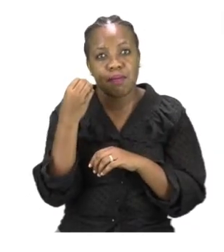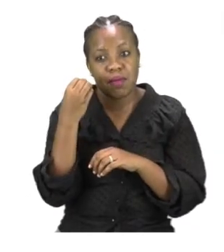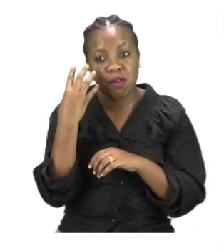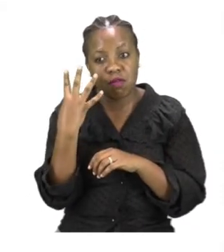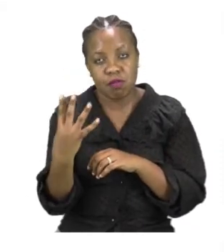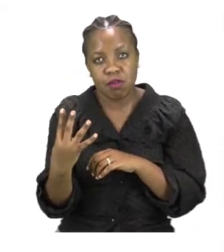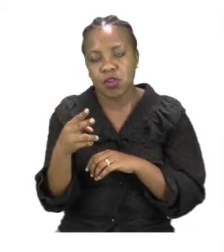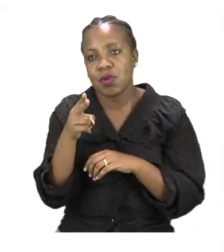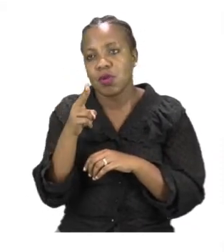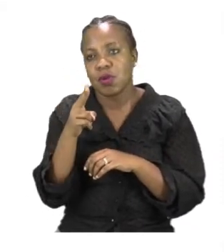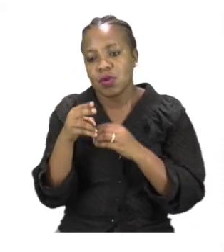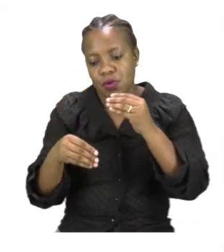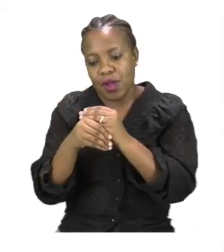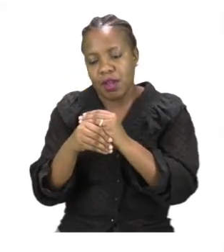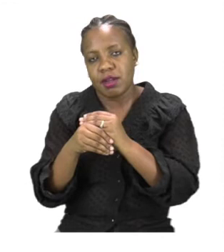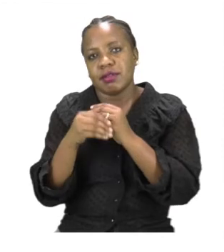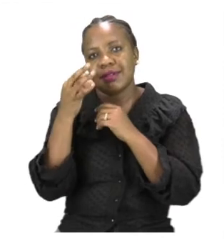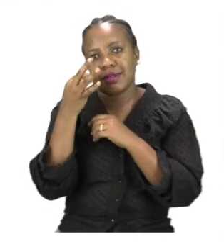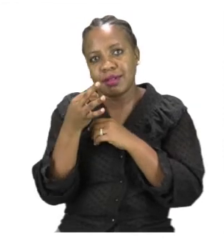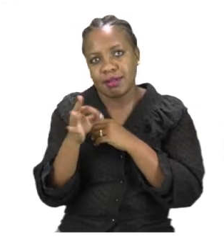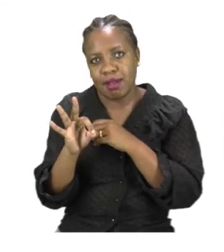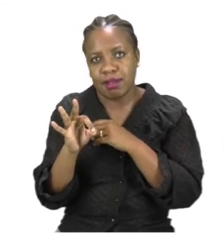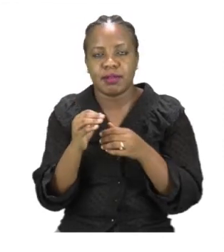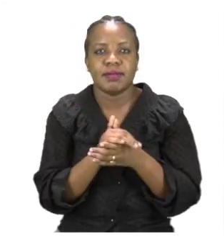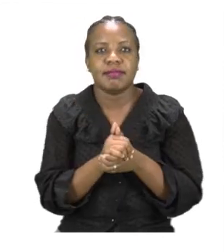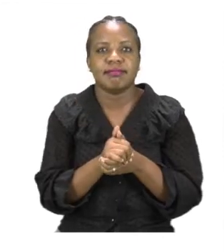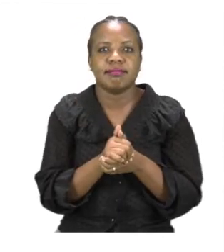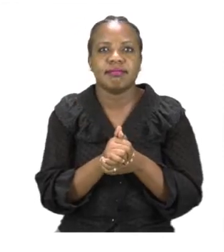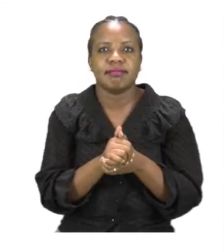9. So let us do